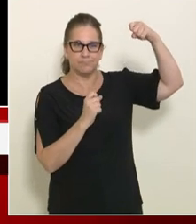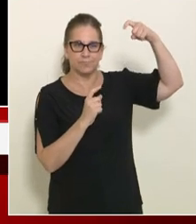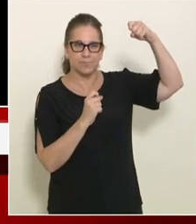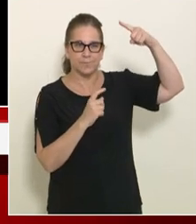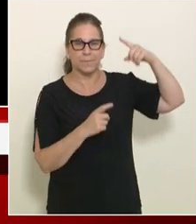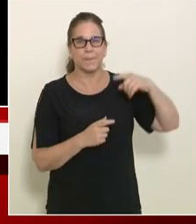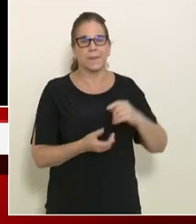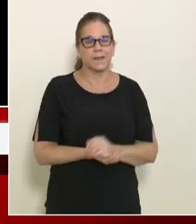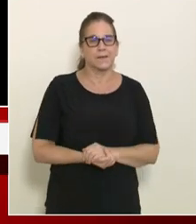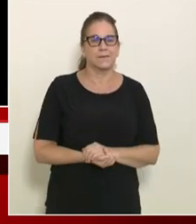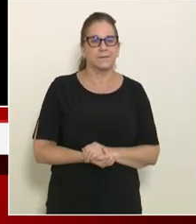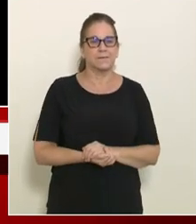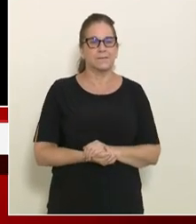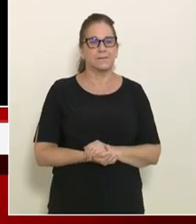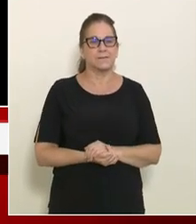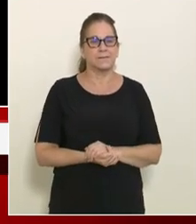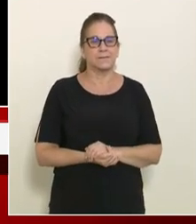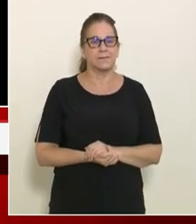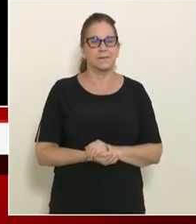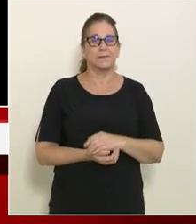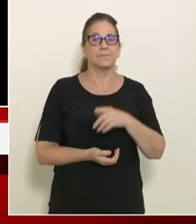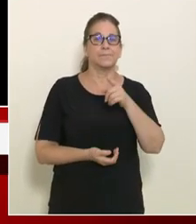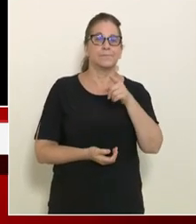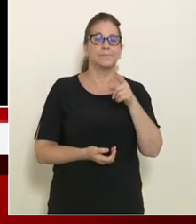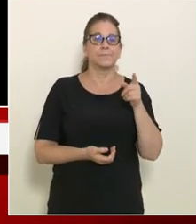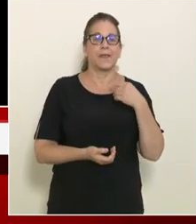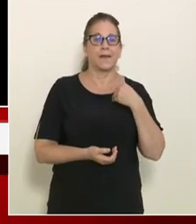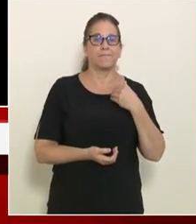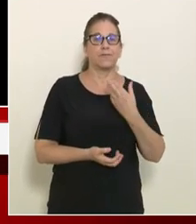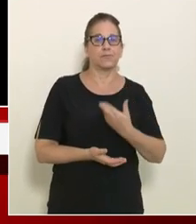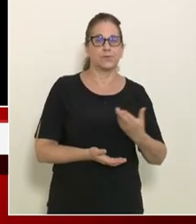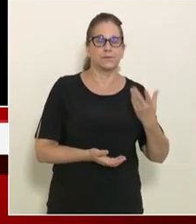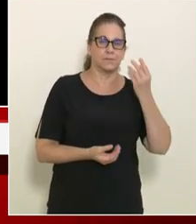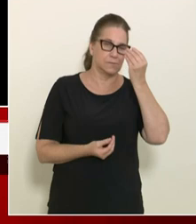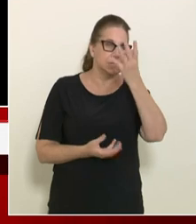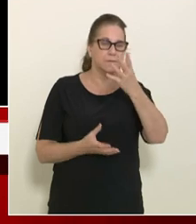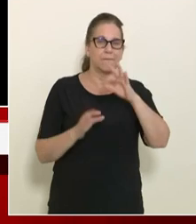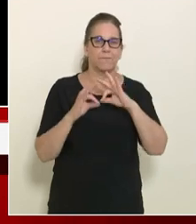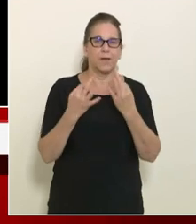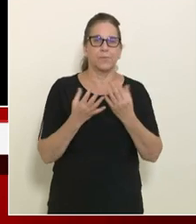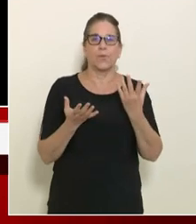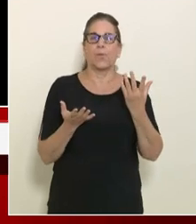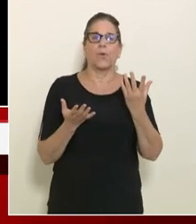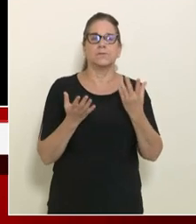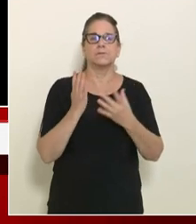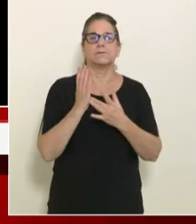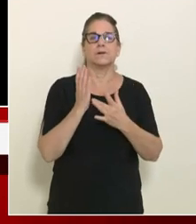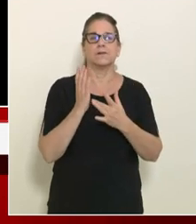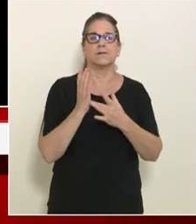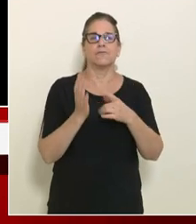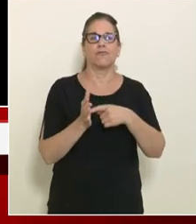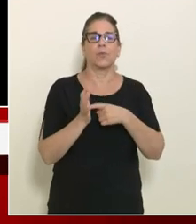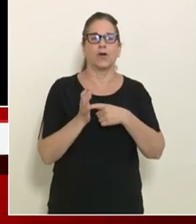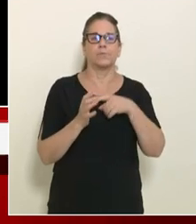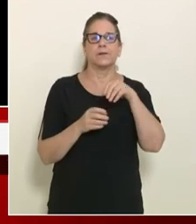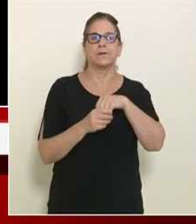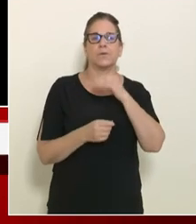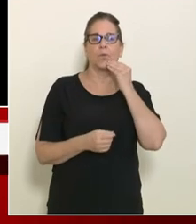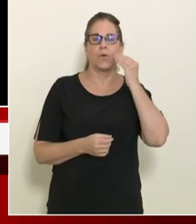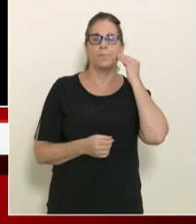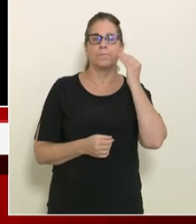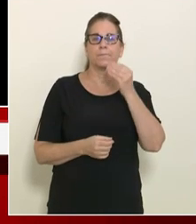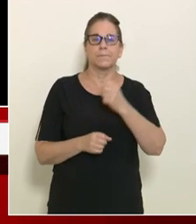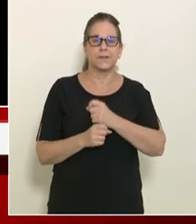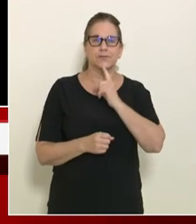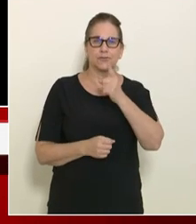on the tech requirements for learning at home. So for those that already have a device, we want to ensure that they